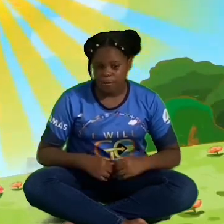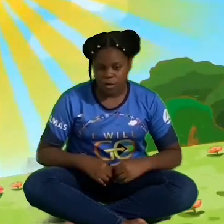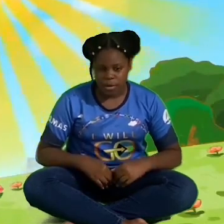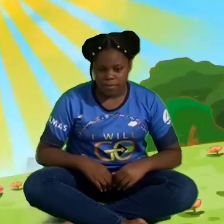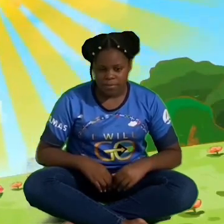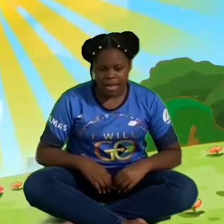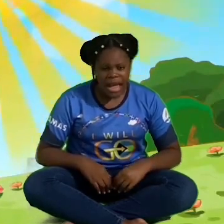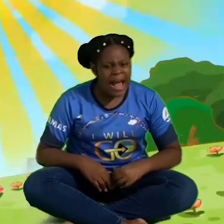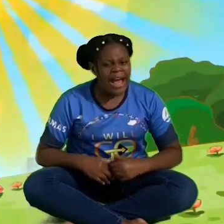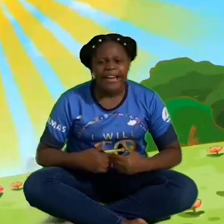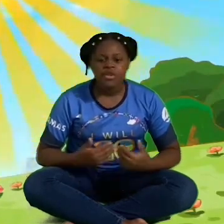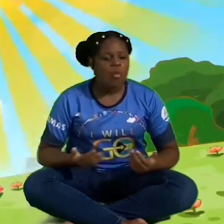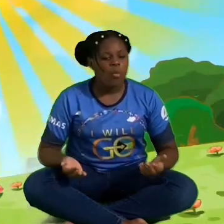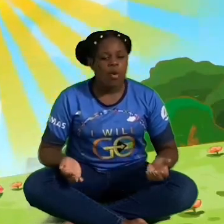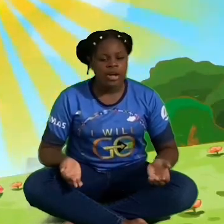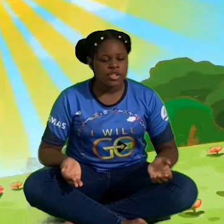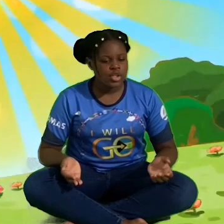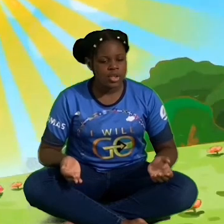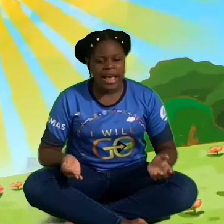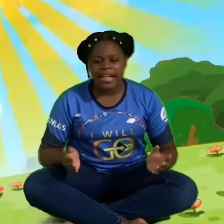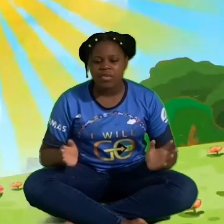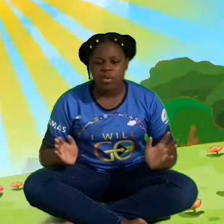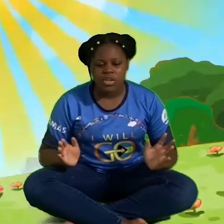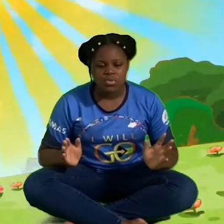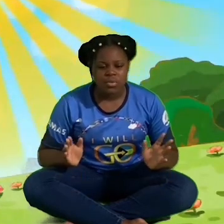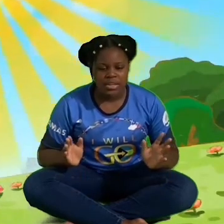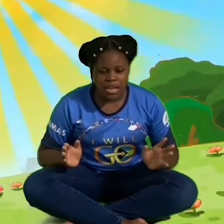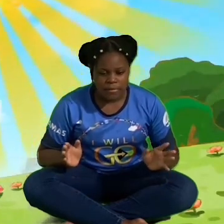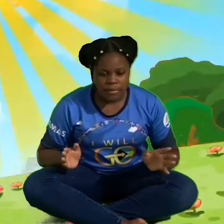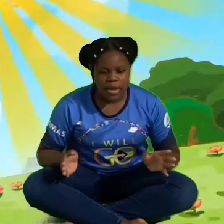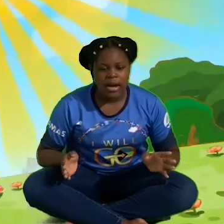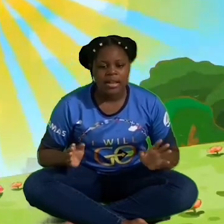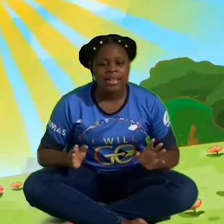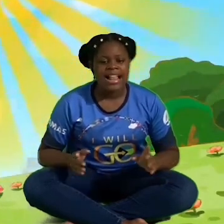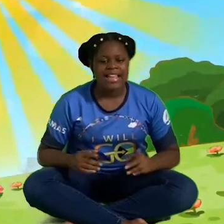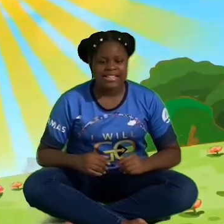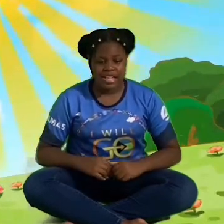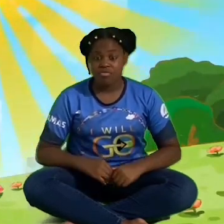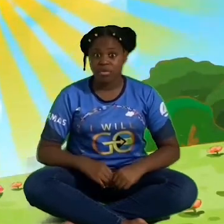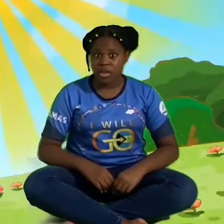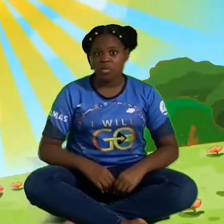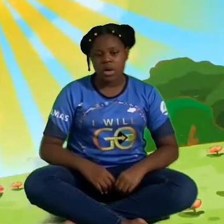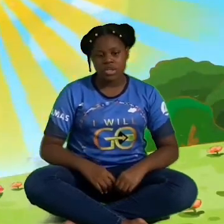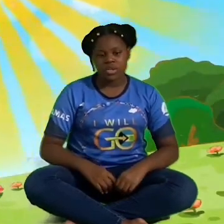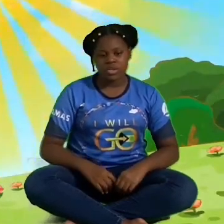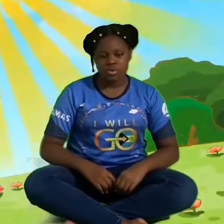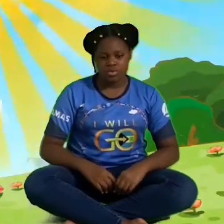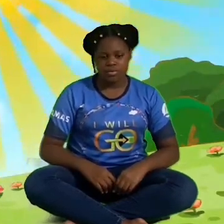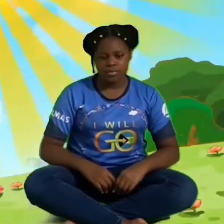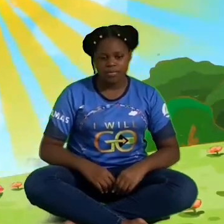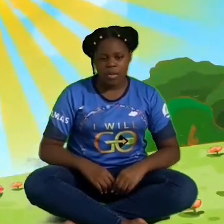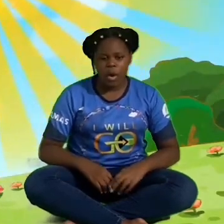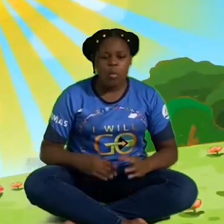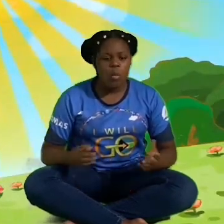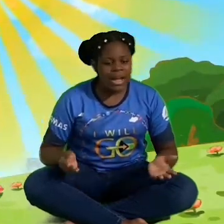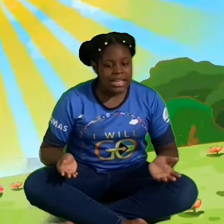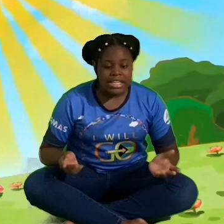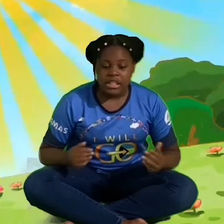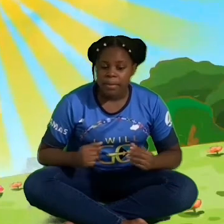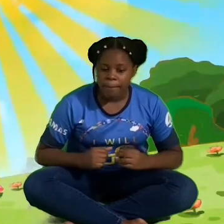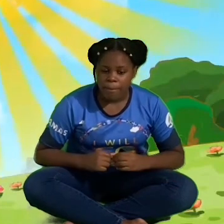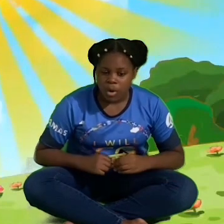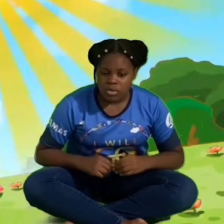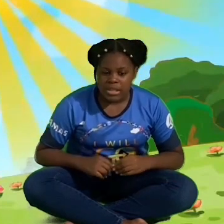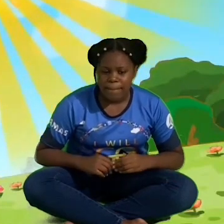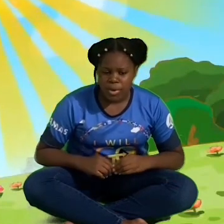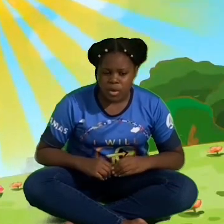can afford. I don't want anyone to give unless they really want to. What is